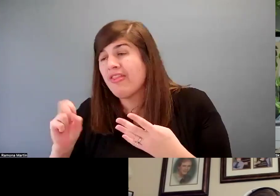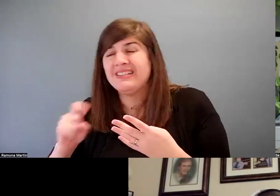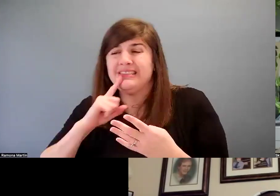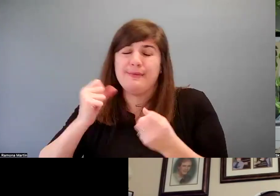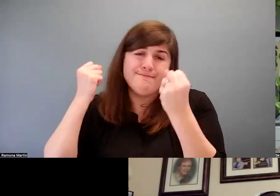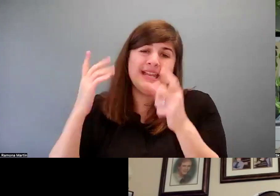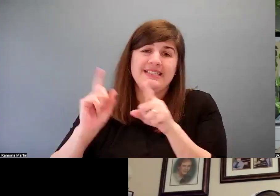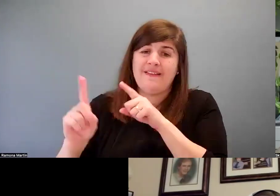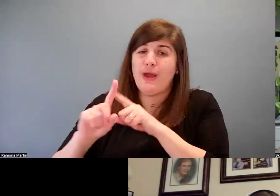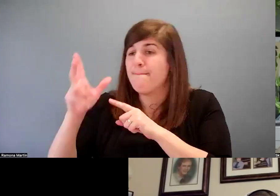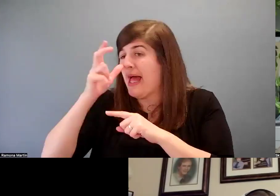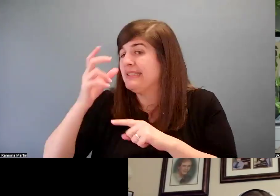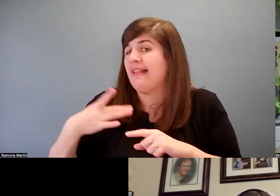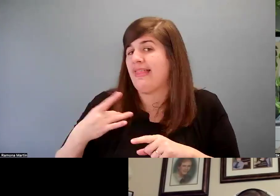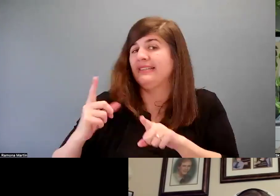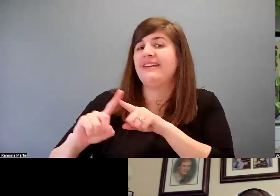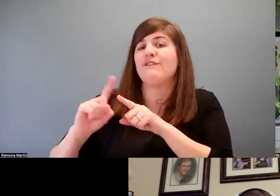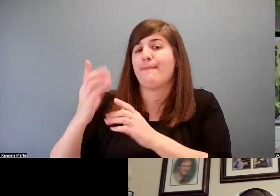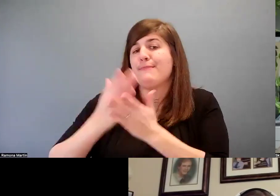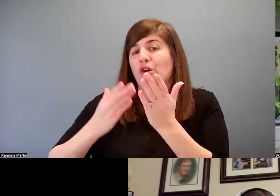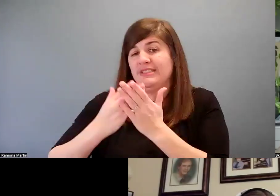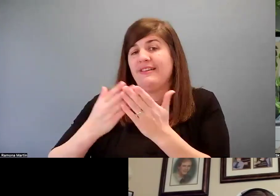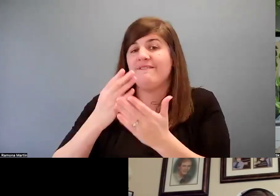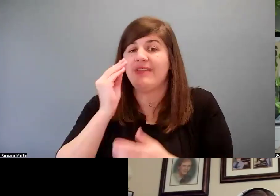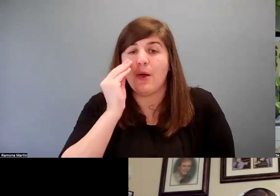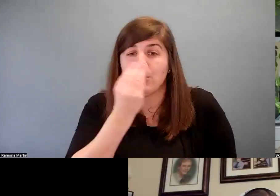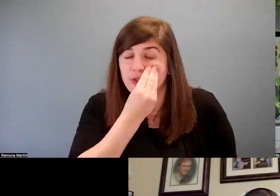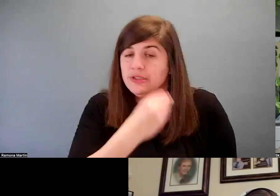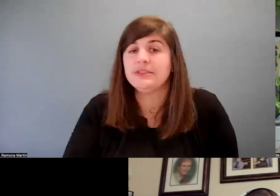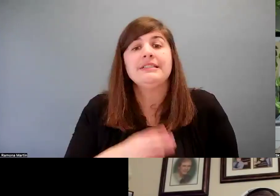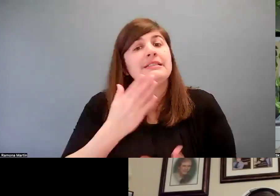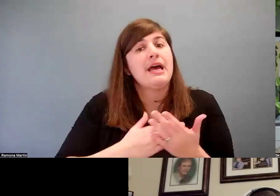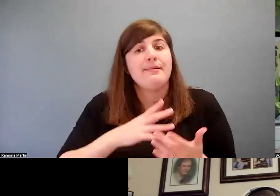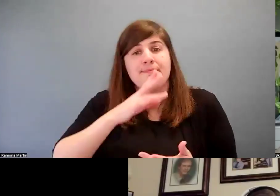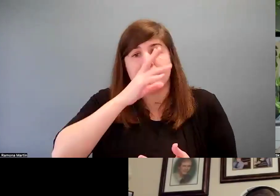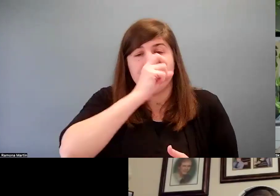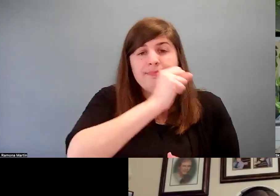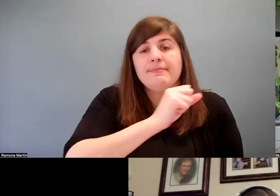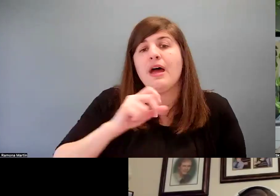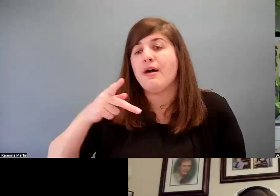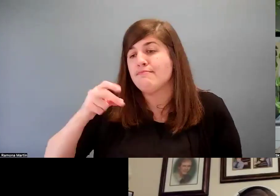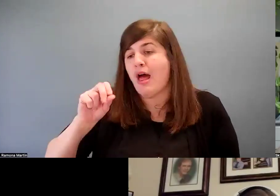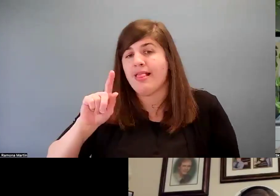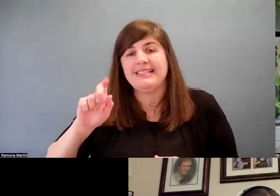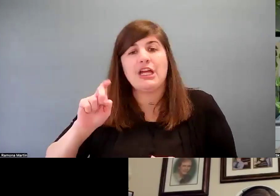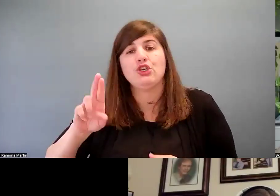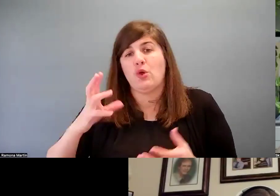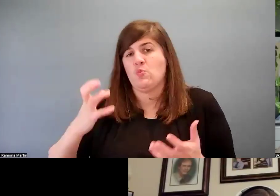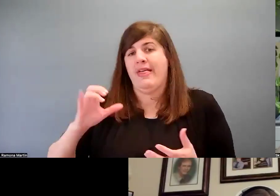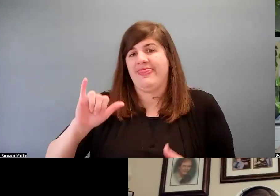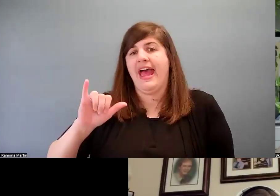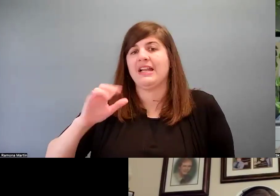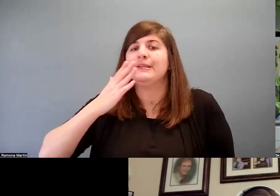different parts of the flowers too. There's a whole bunch that are pollinators that like to go after the nectar